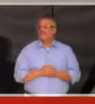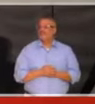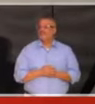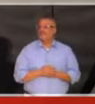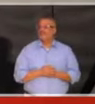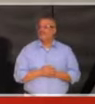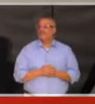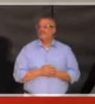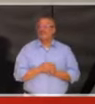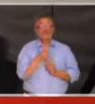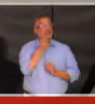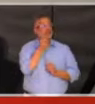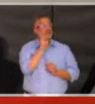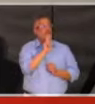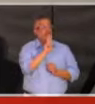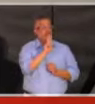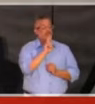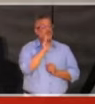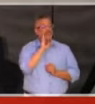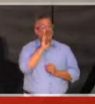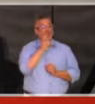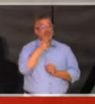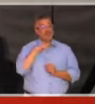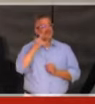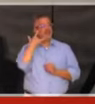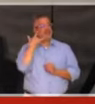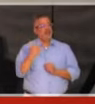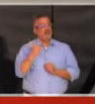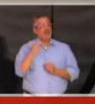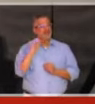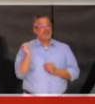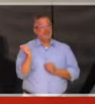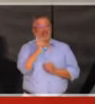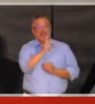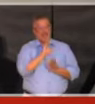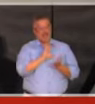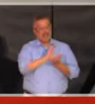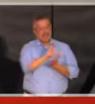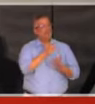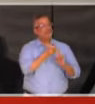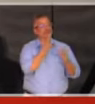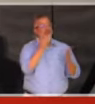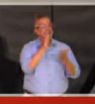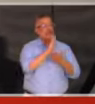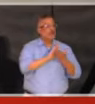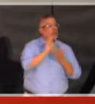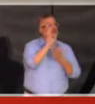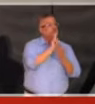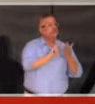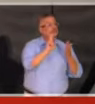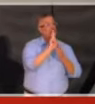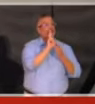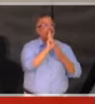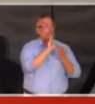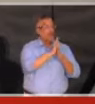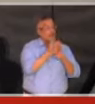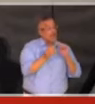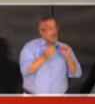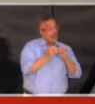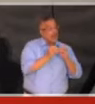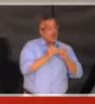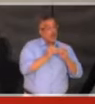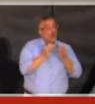So as the governor will note, this is a California comeback. Investing in higher education is important for upward mobility. But you